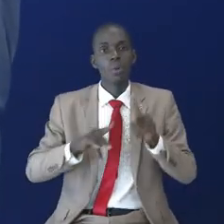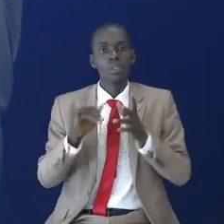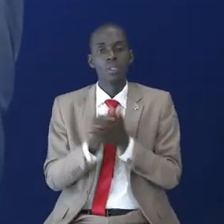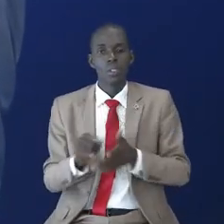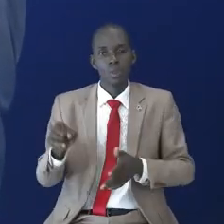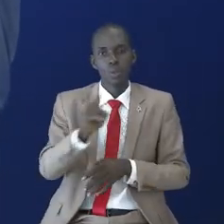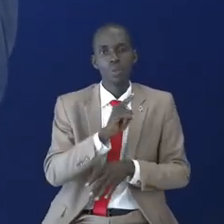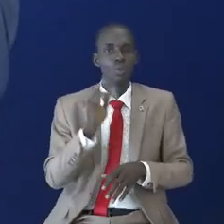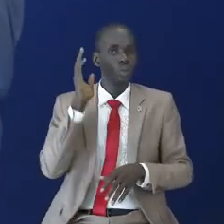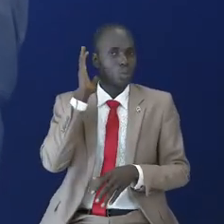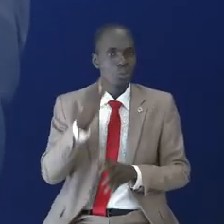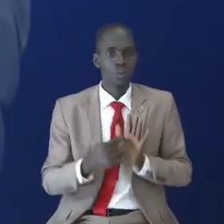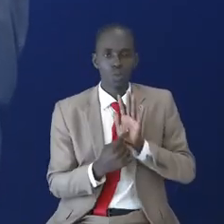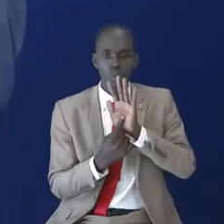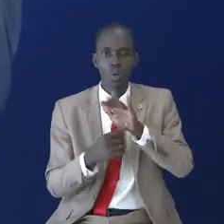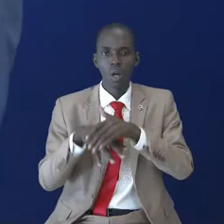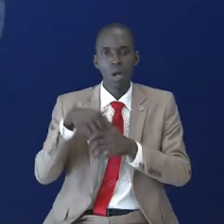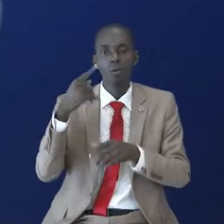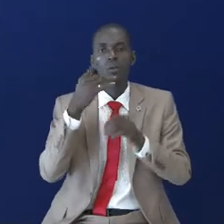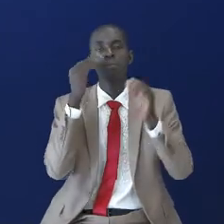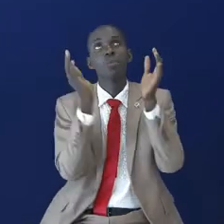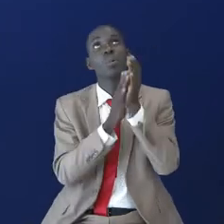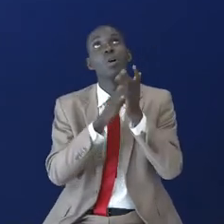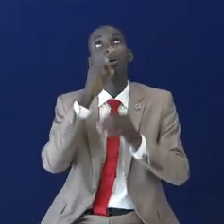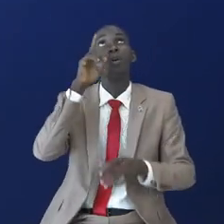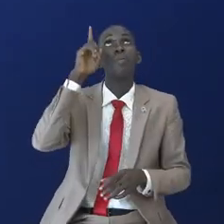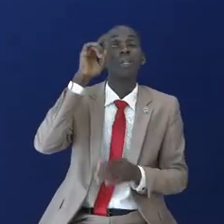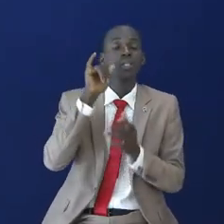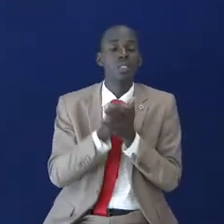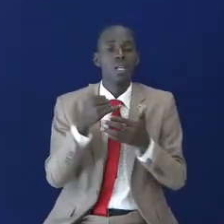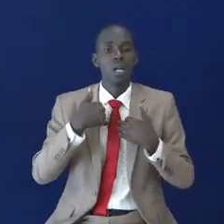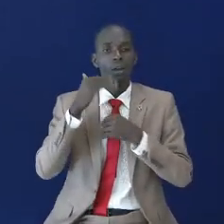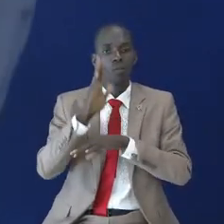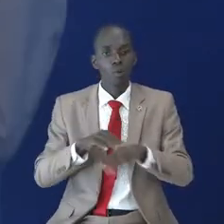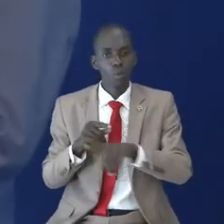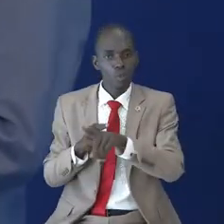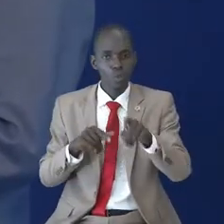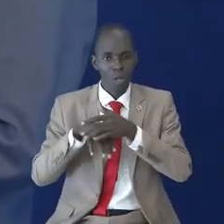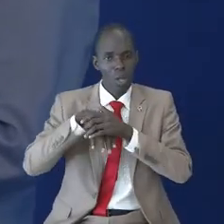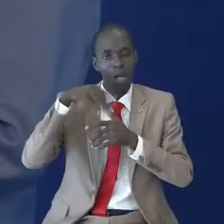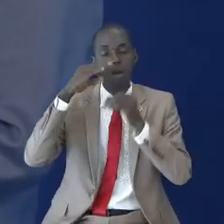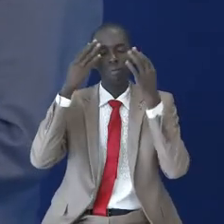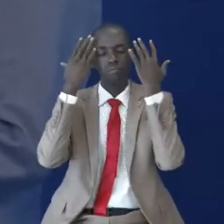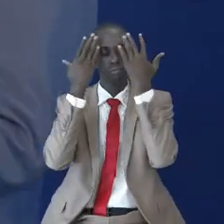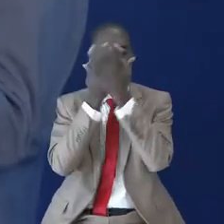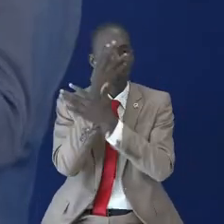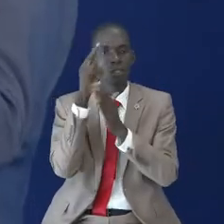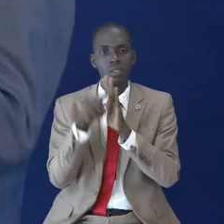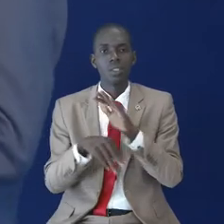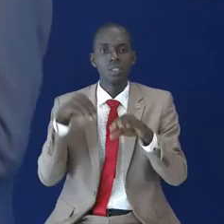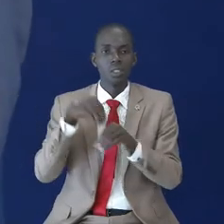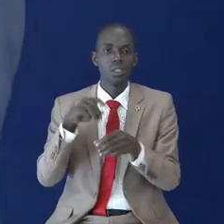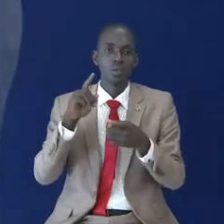show forth the praises of him who has called you out of darkness